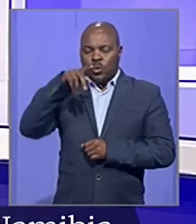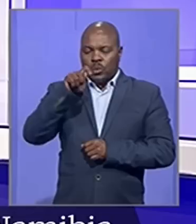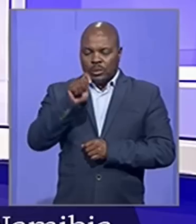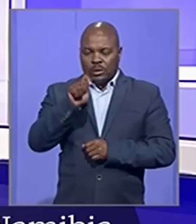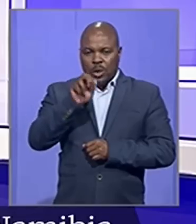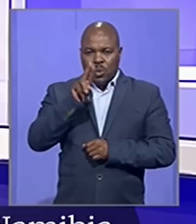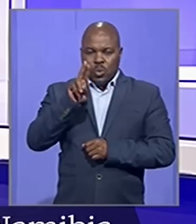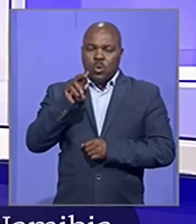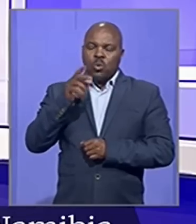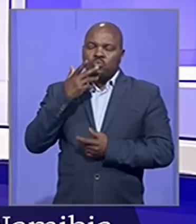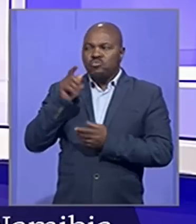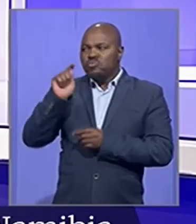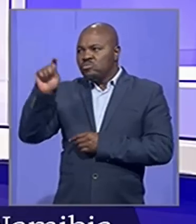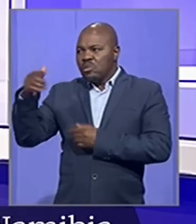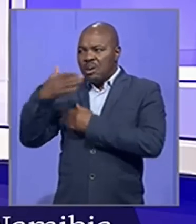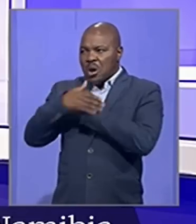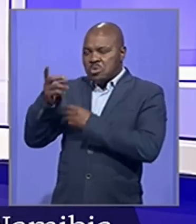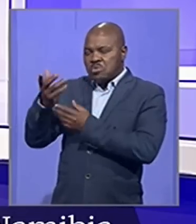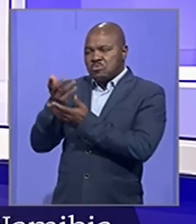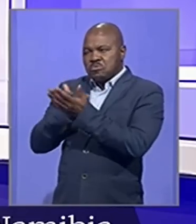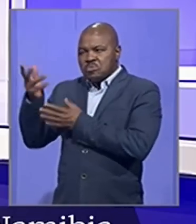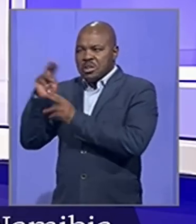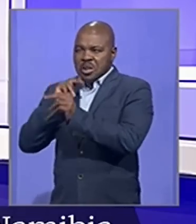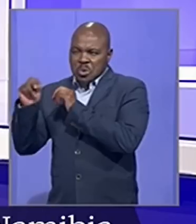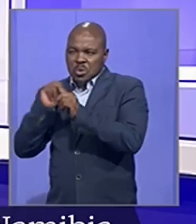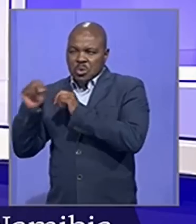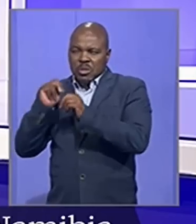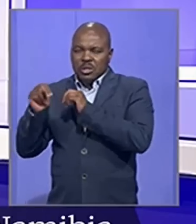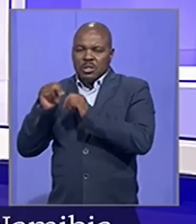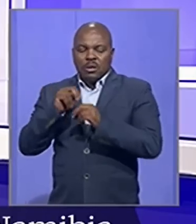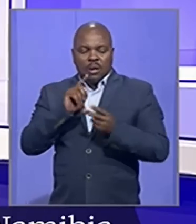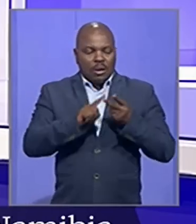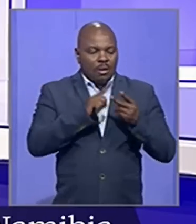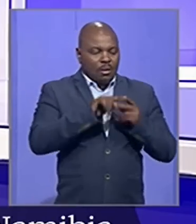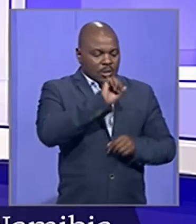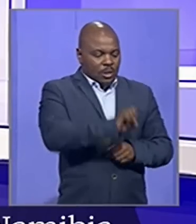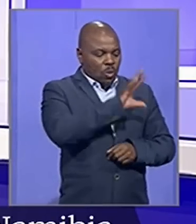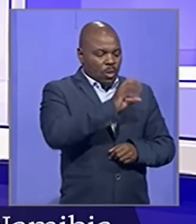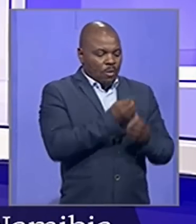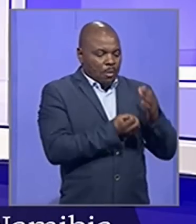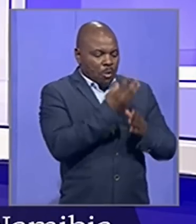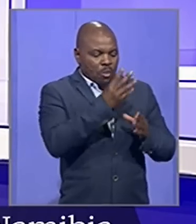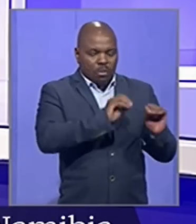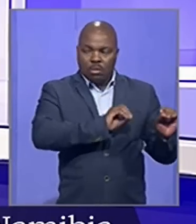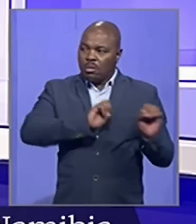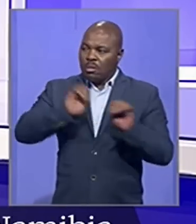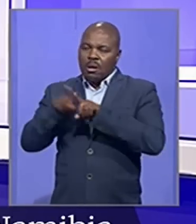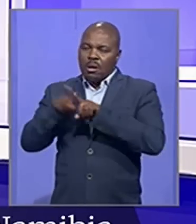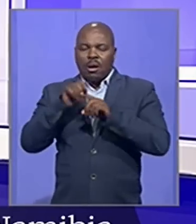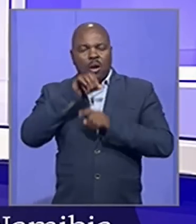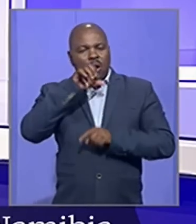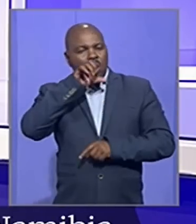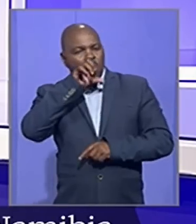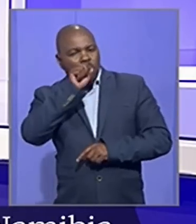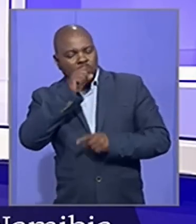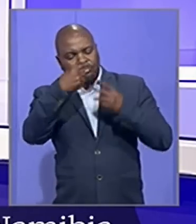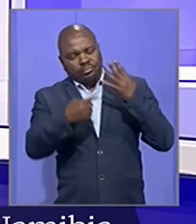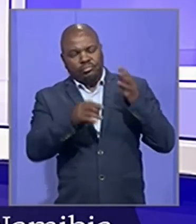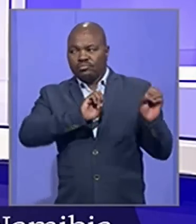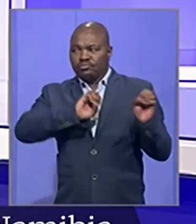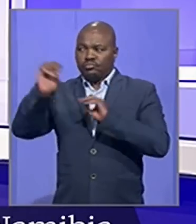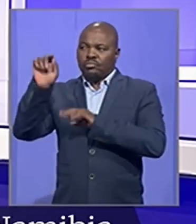swara ditherišano le dinaga tšeo ka bobedi mabapi le thumelontle ya ditšweletšwa go etša dinamune le tše